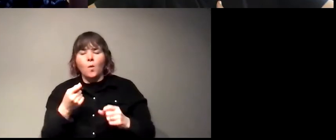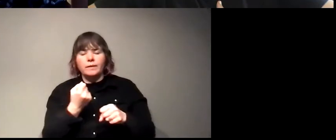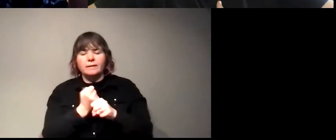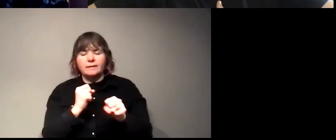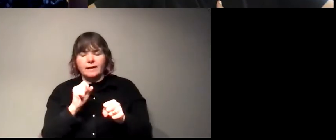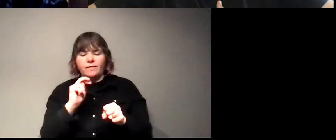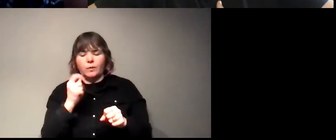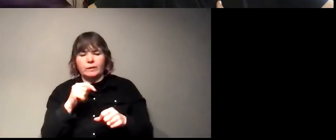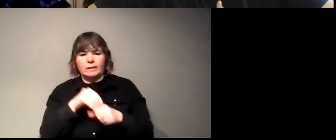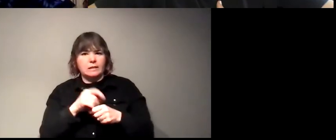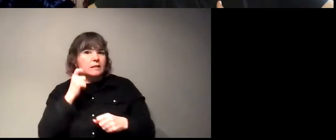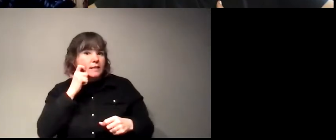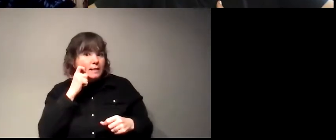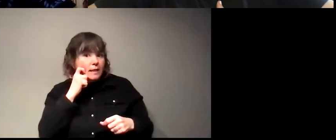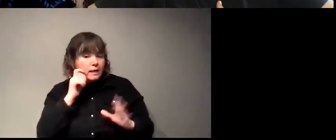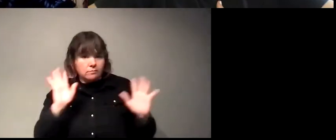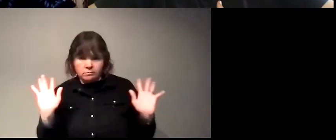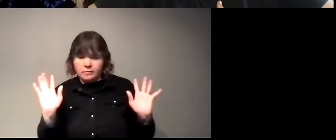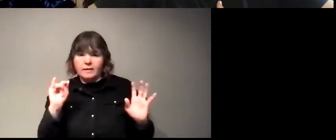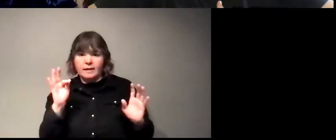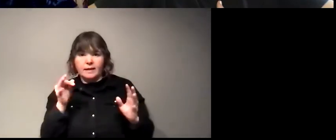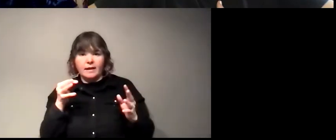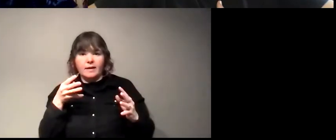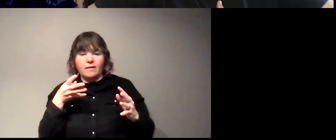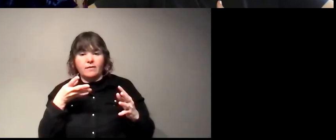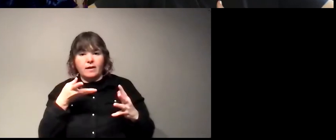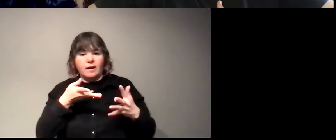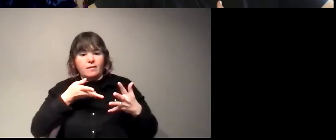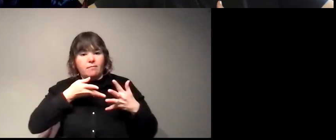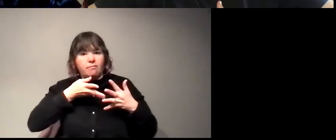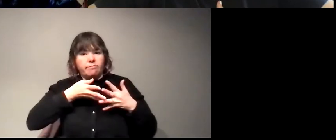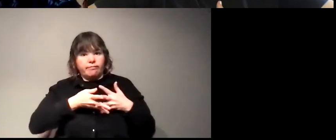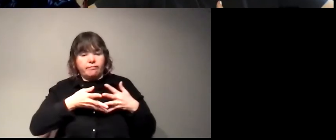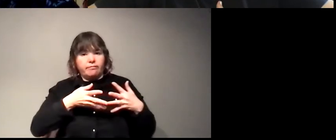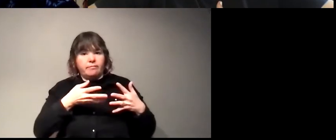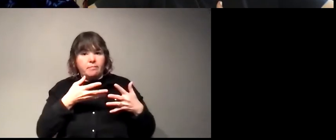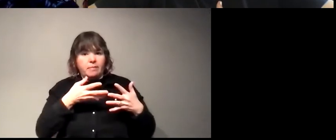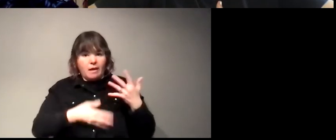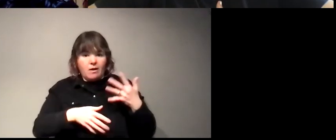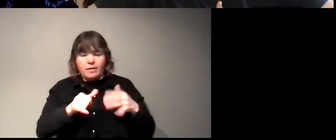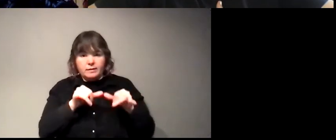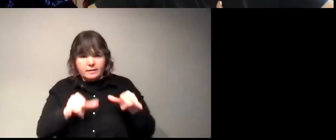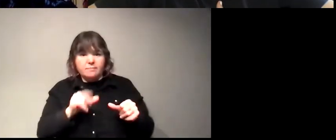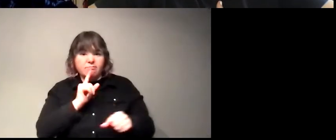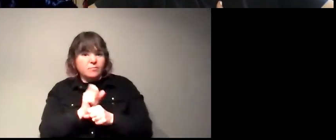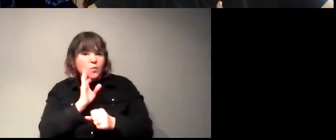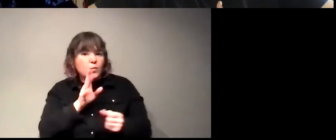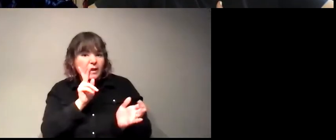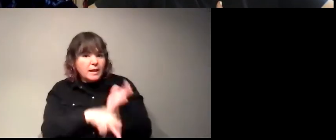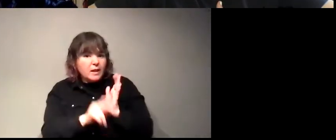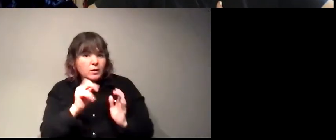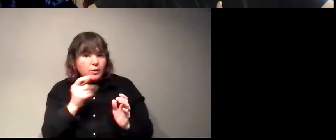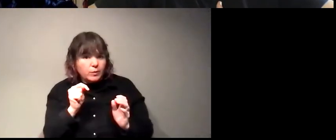its skin. But if that toxin gets into its gut, it would actually kill the newt. So it's